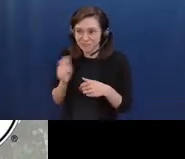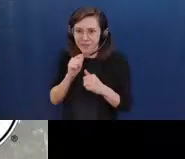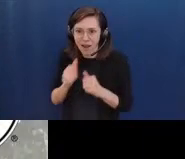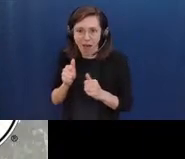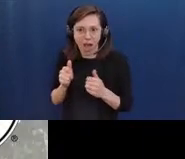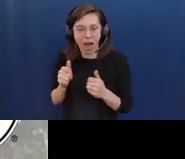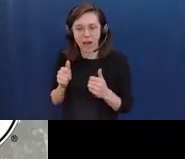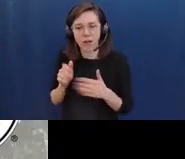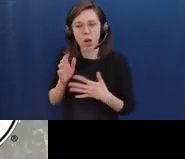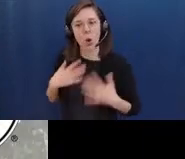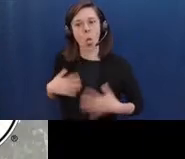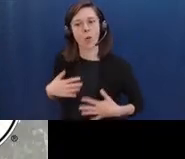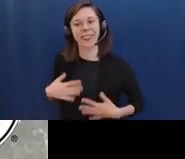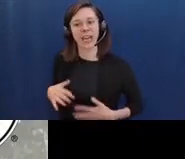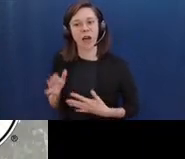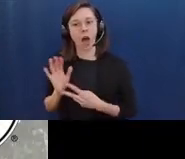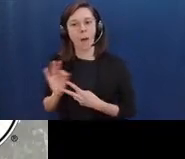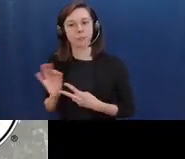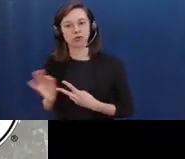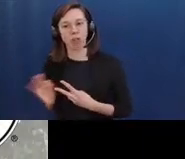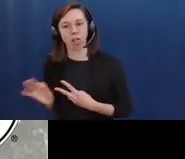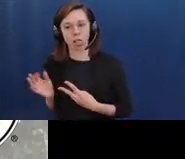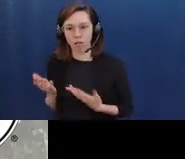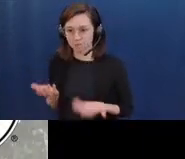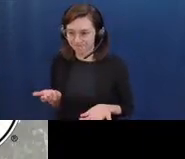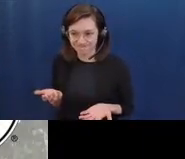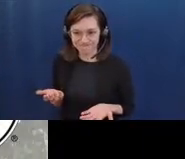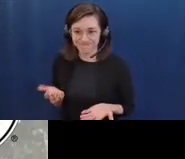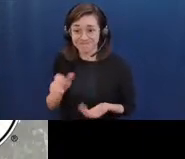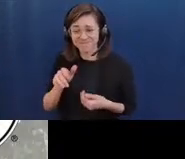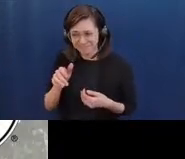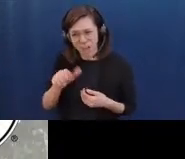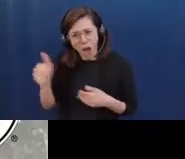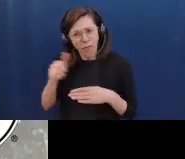And there are other beaches that we've lost. So